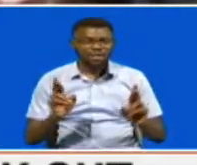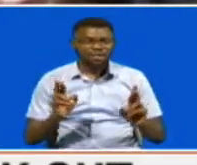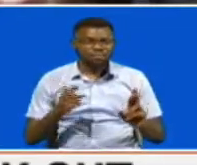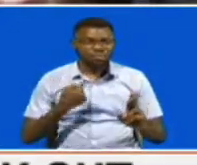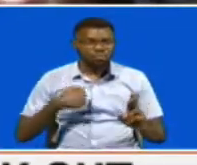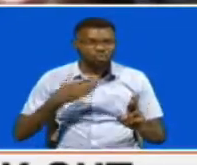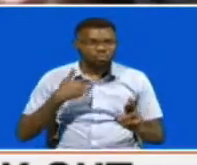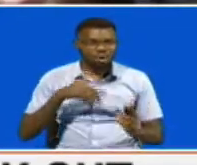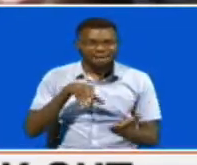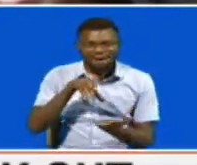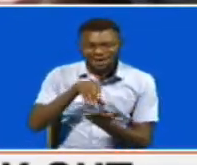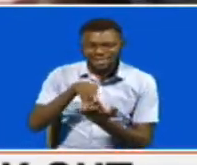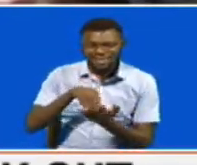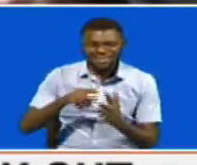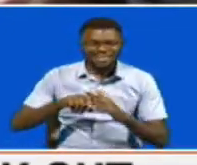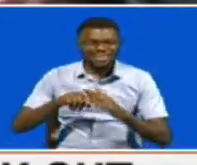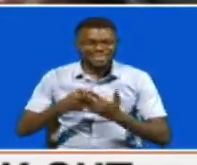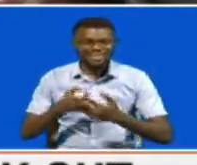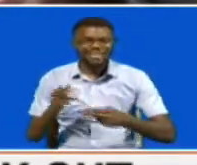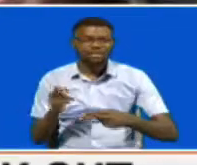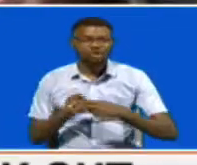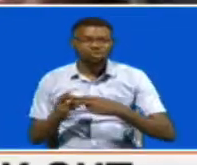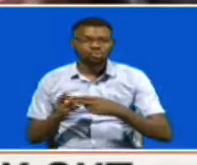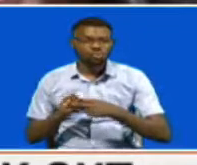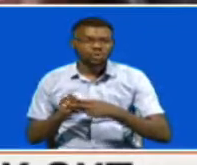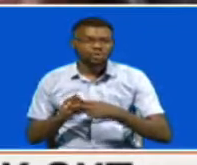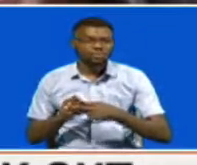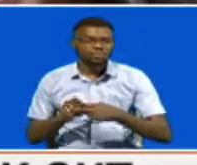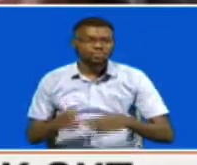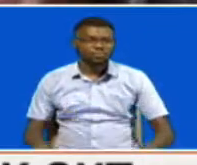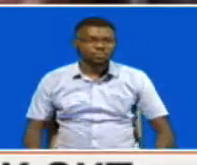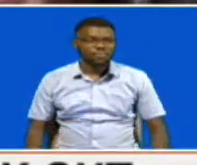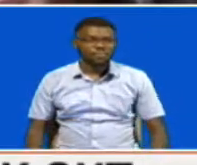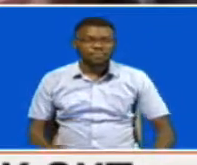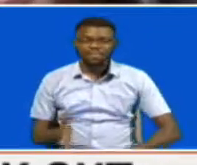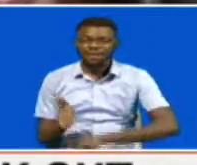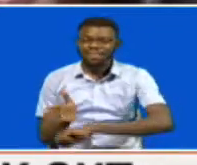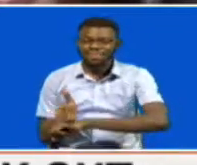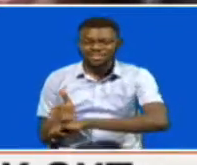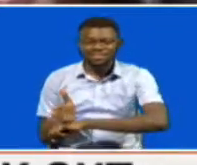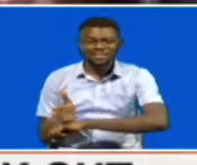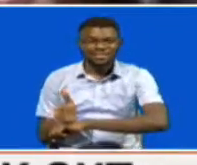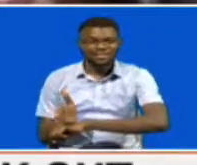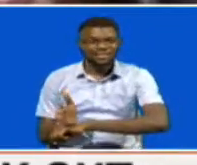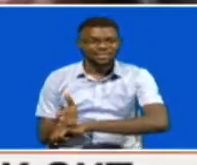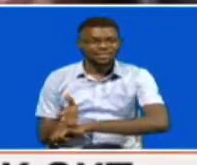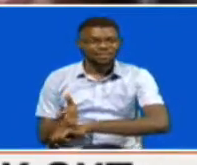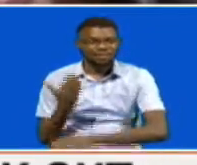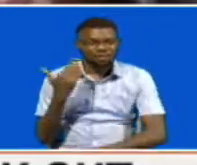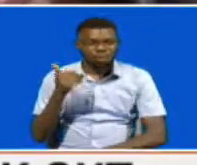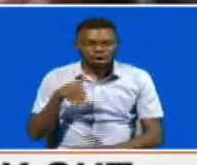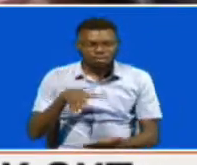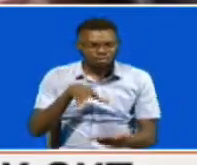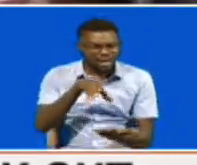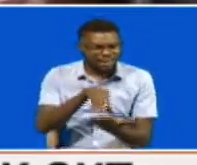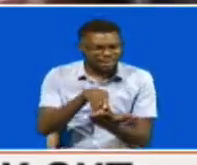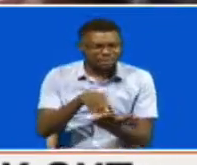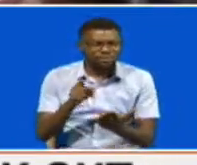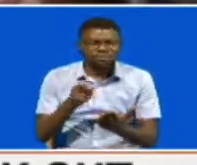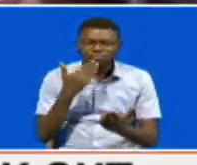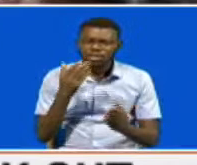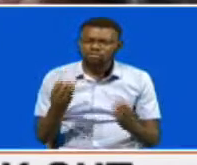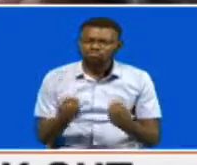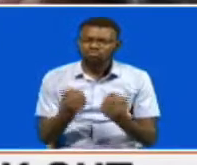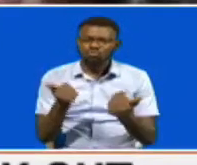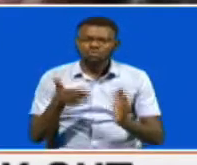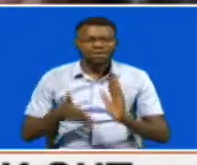start as soon as possible, Thursday if possible. This is a case that should be dealt with as quickly